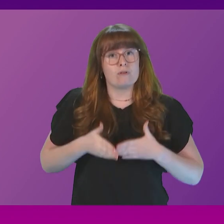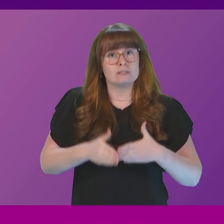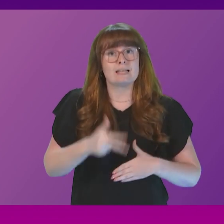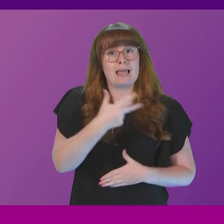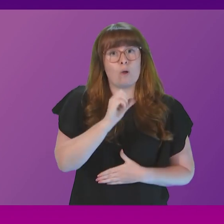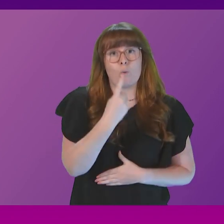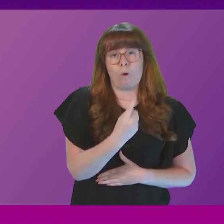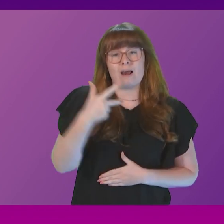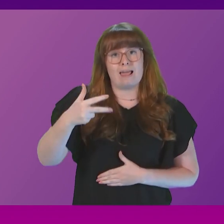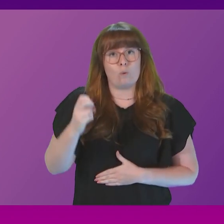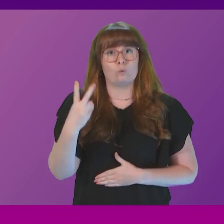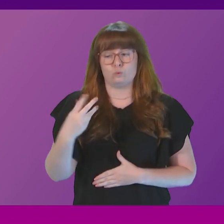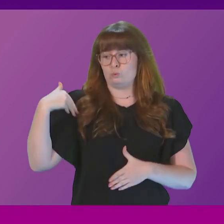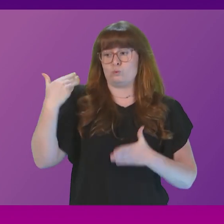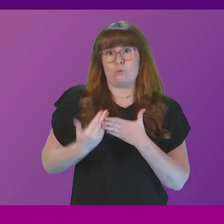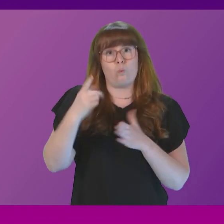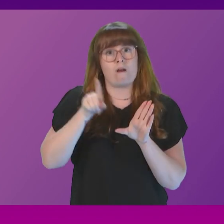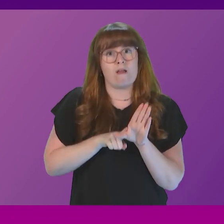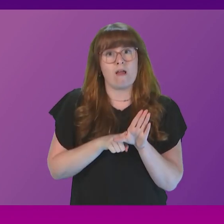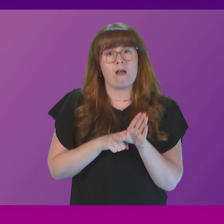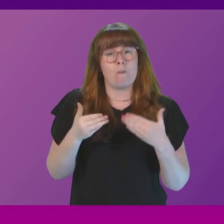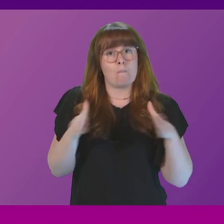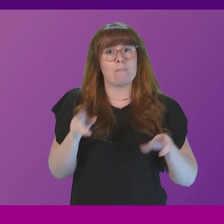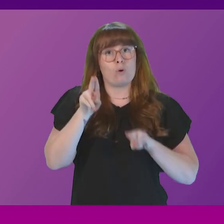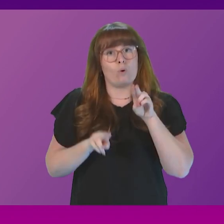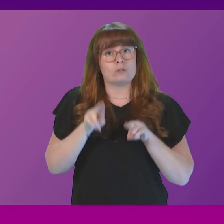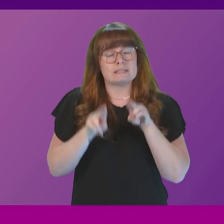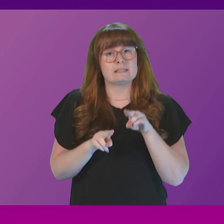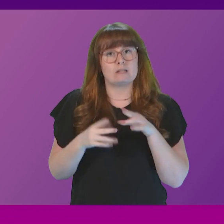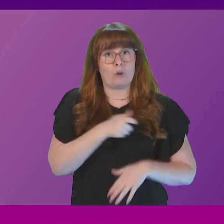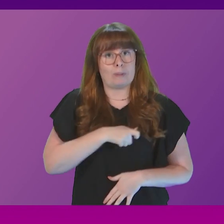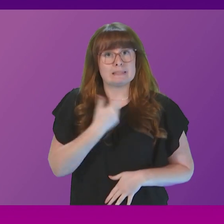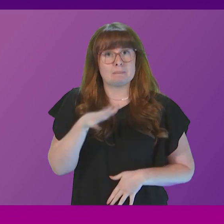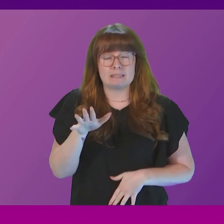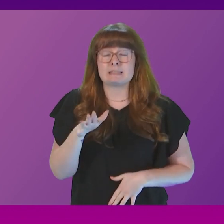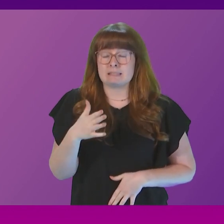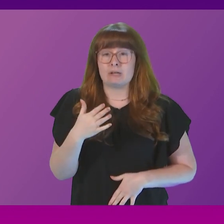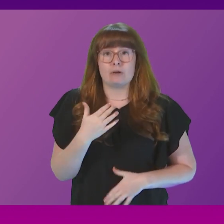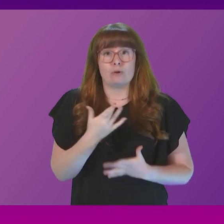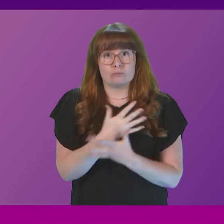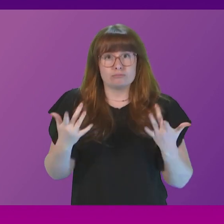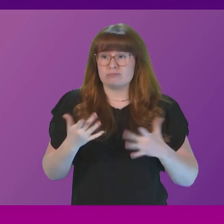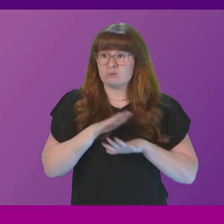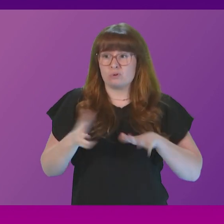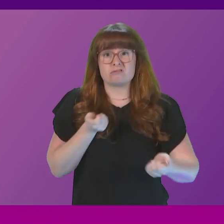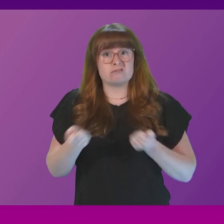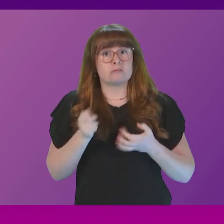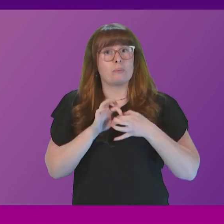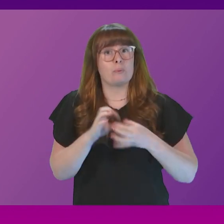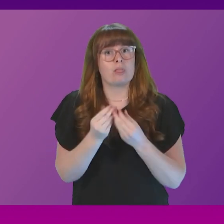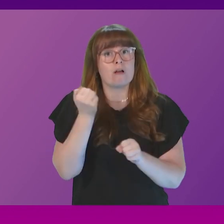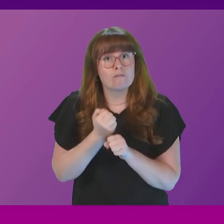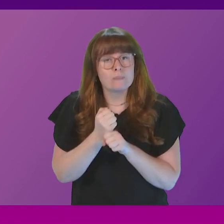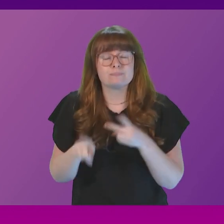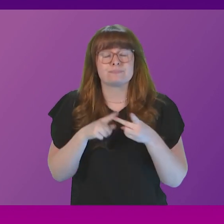801 and 802 over the last year, the Public Audit Committee has been met with ministerial non-cooperation, senior